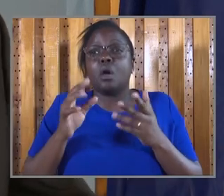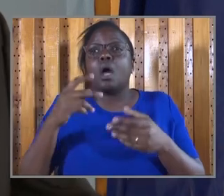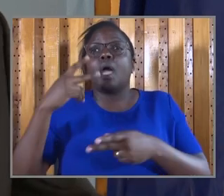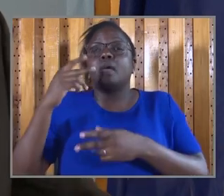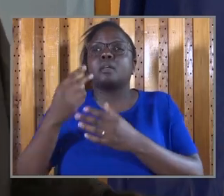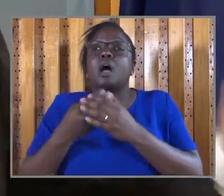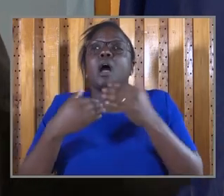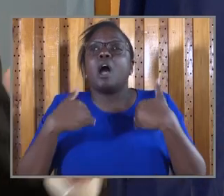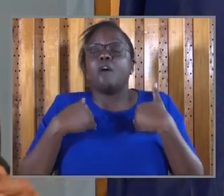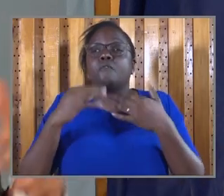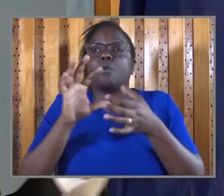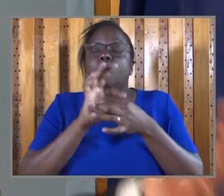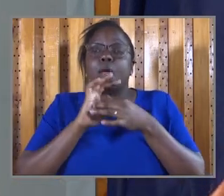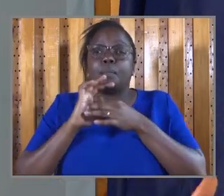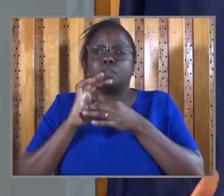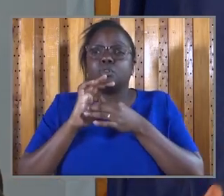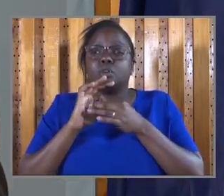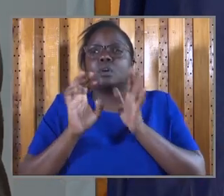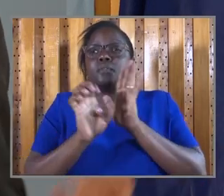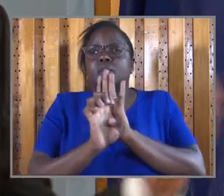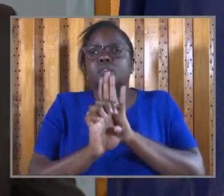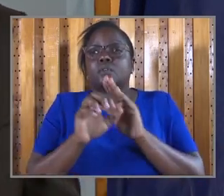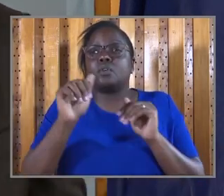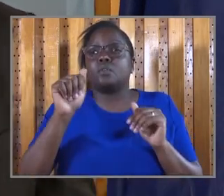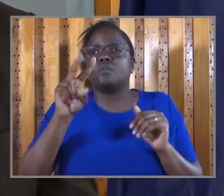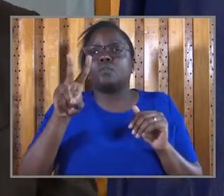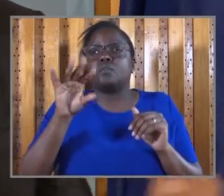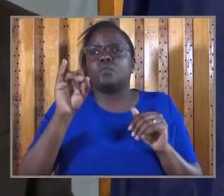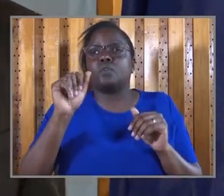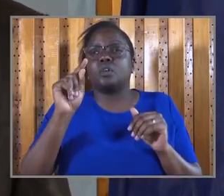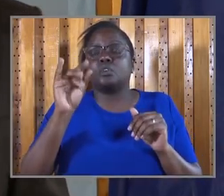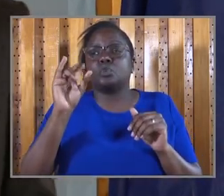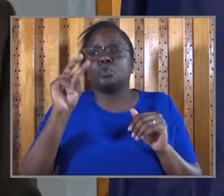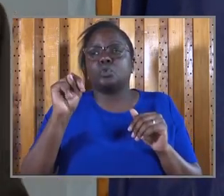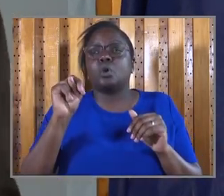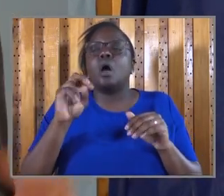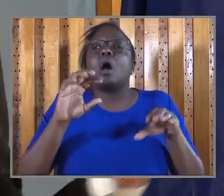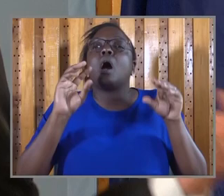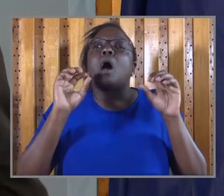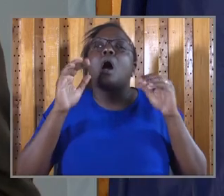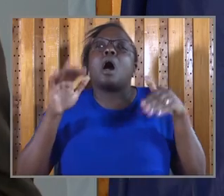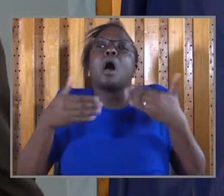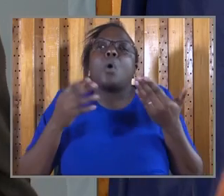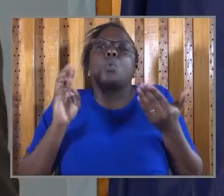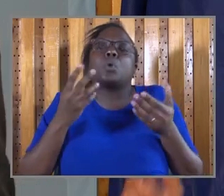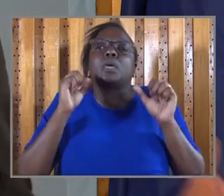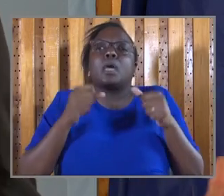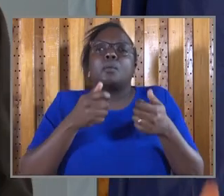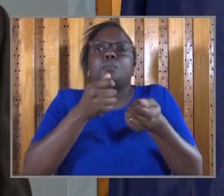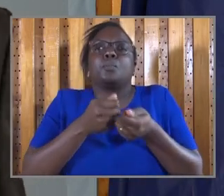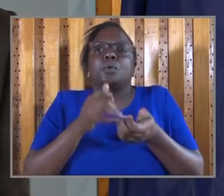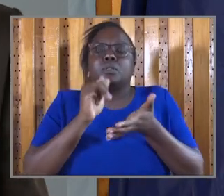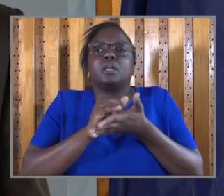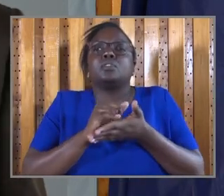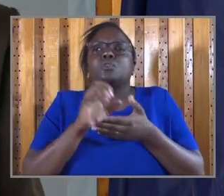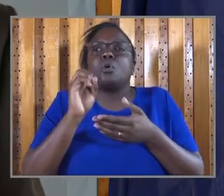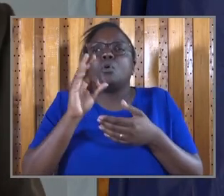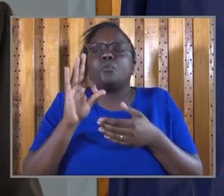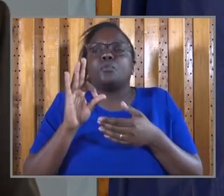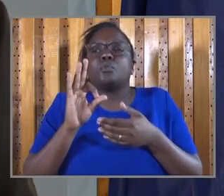the example I just gave of aviation tax and how to potentially pull that off with a coalition of the